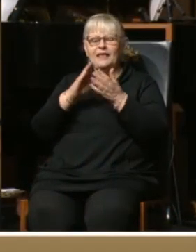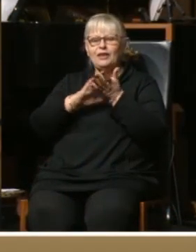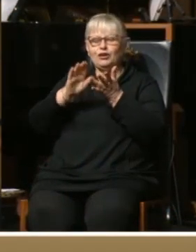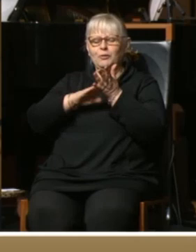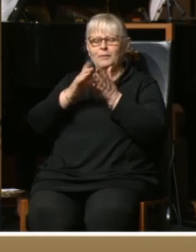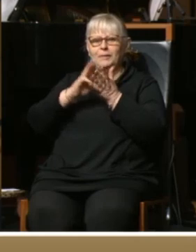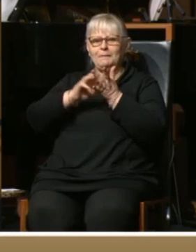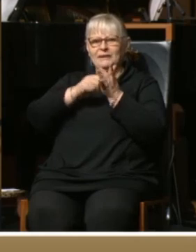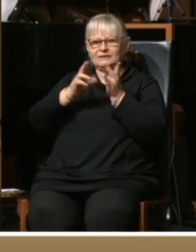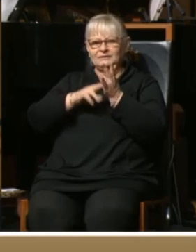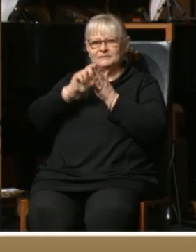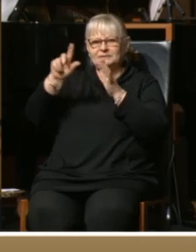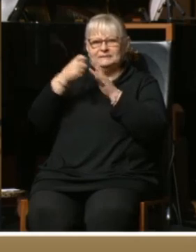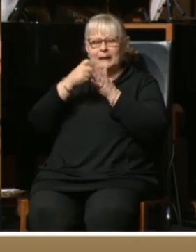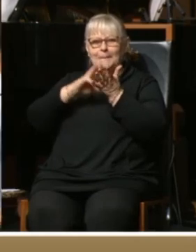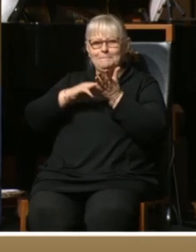House of Representatives. Mr. Speaker.